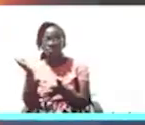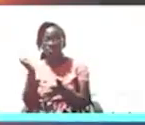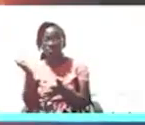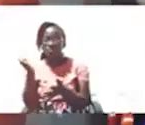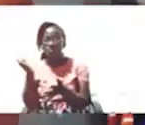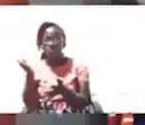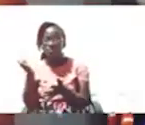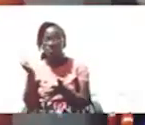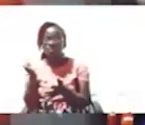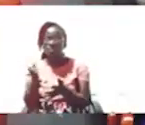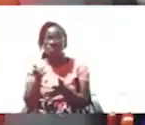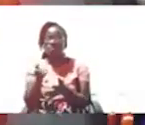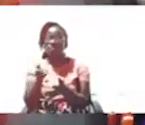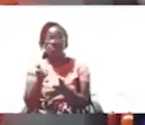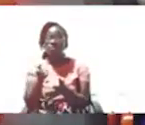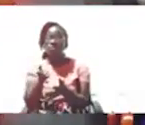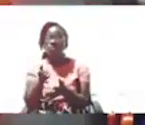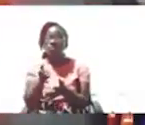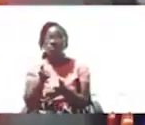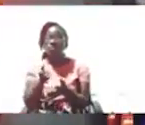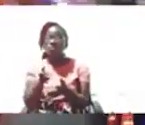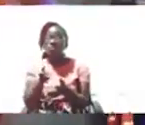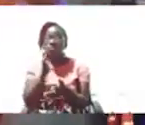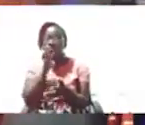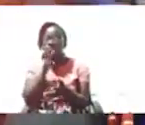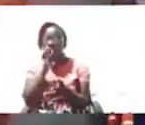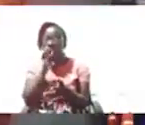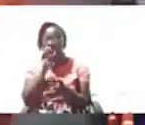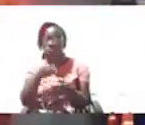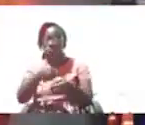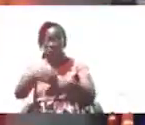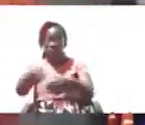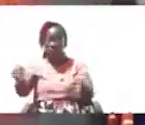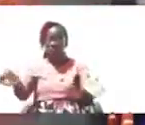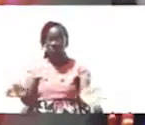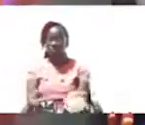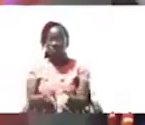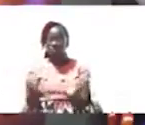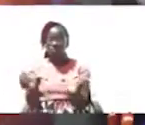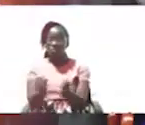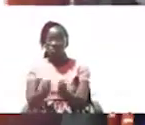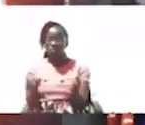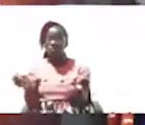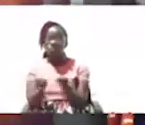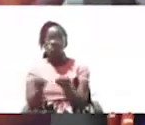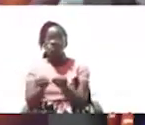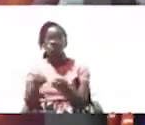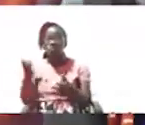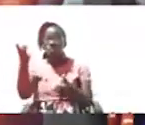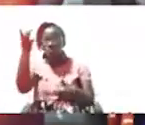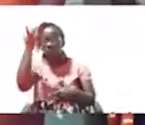Yesterday and the day before, we heard that there was a pool with many sick folk. Ah, your friend Bethesda.